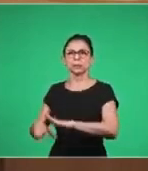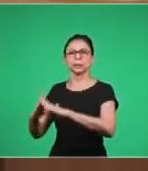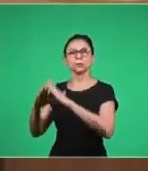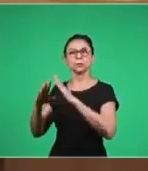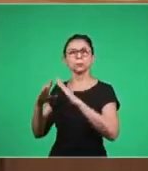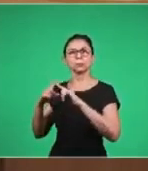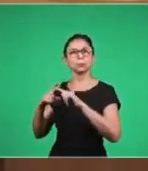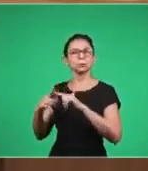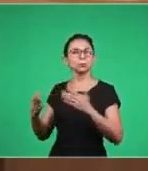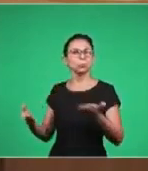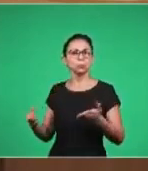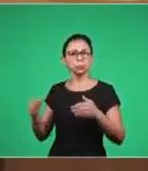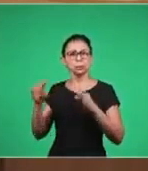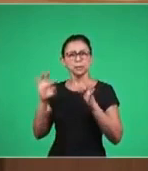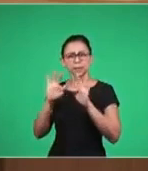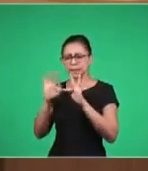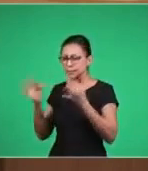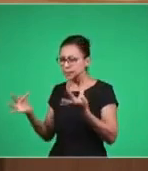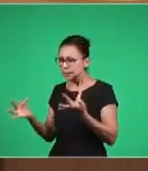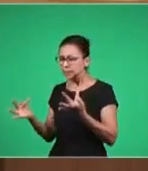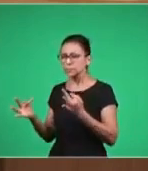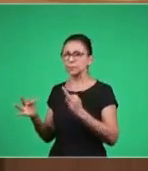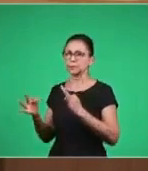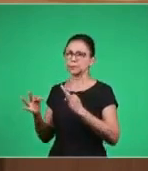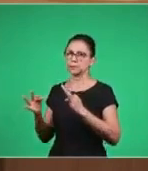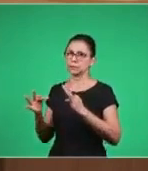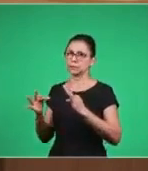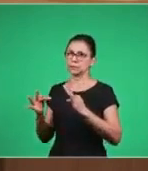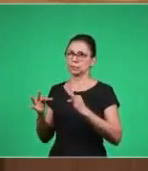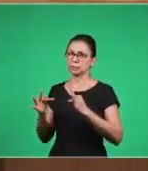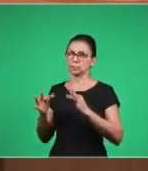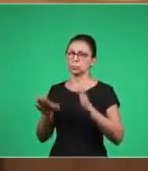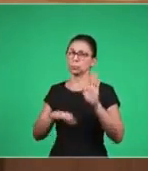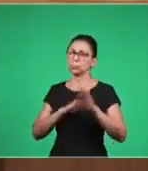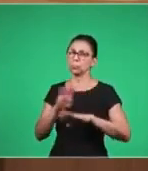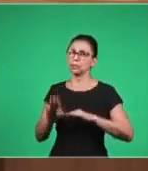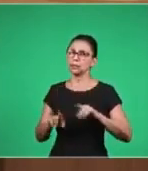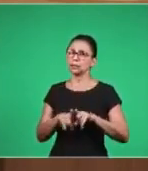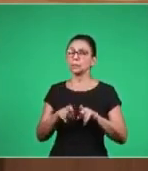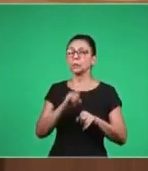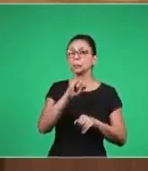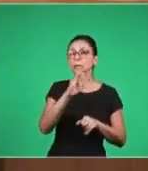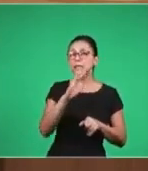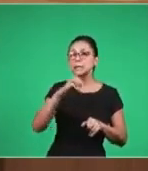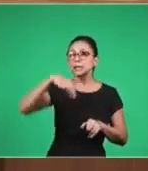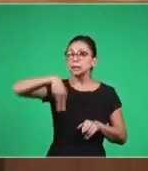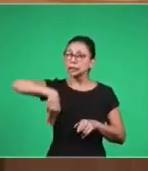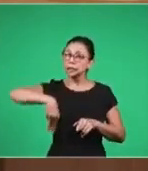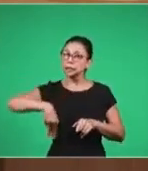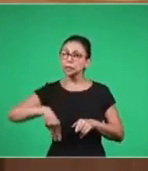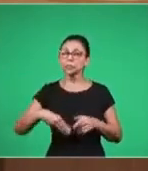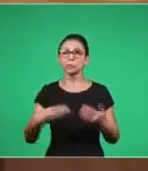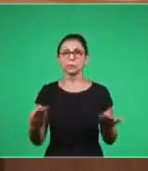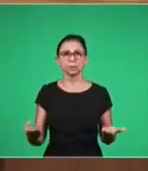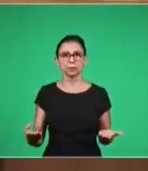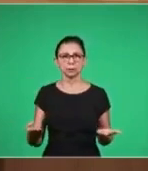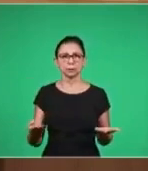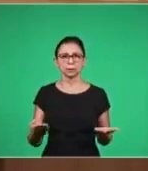you put something like the ICM, the logo, you have to be careful to